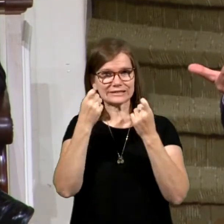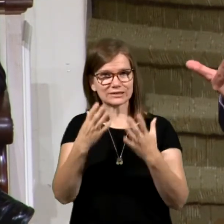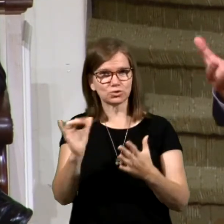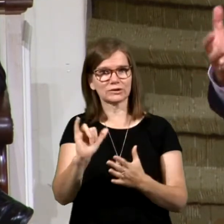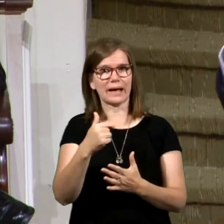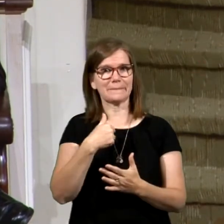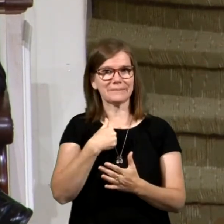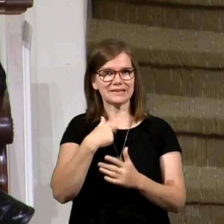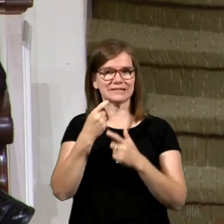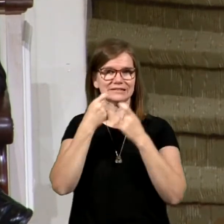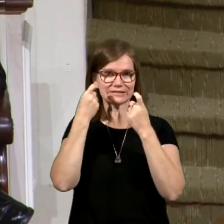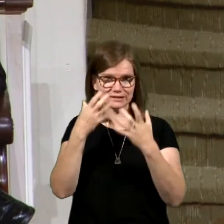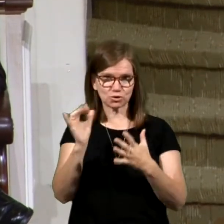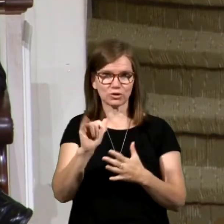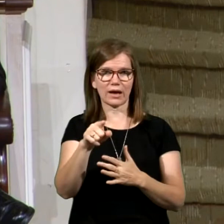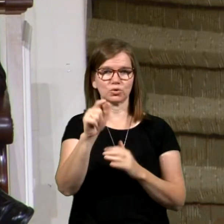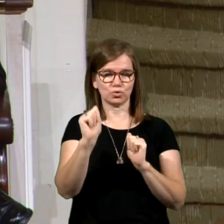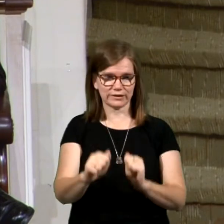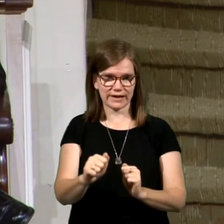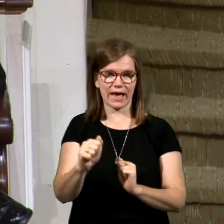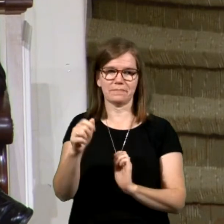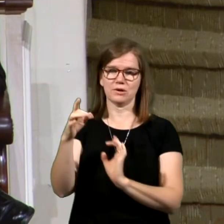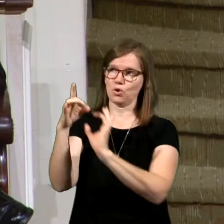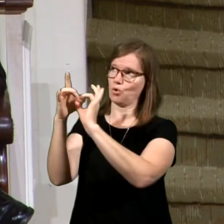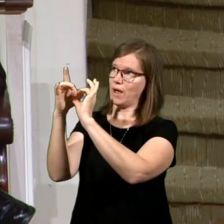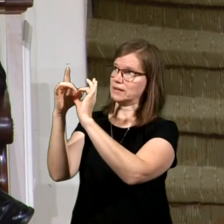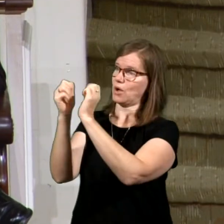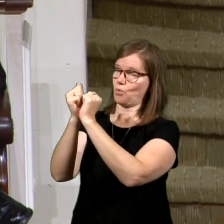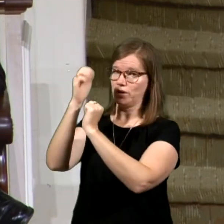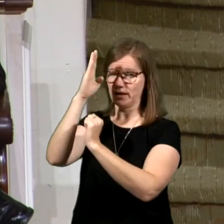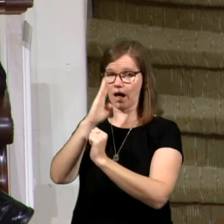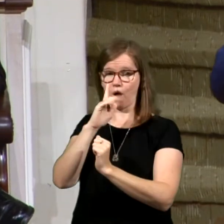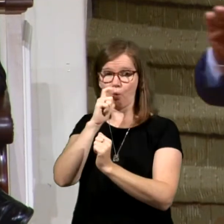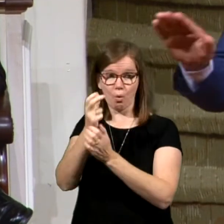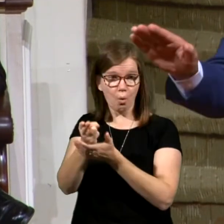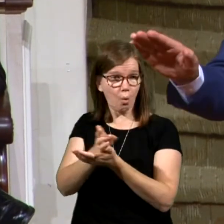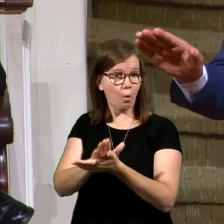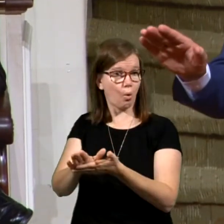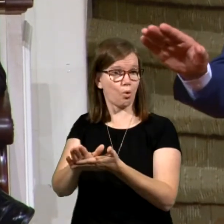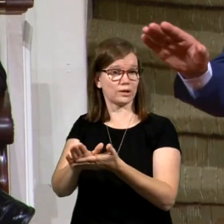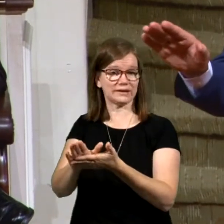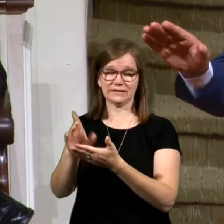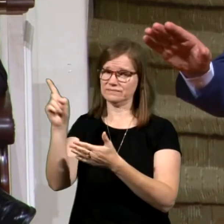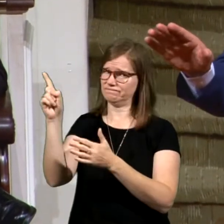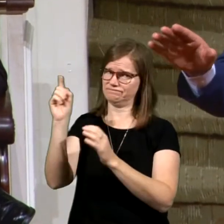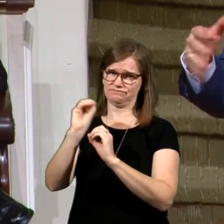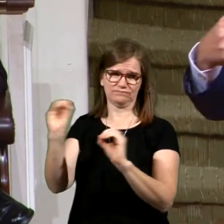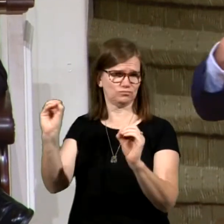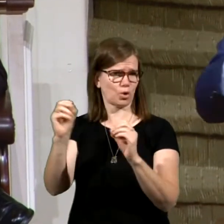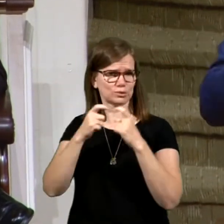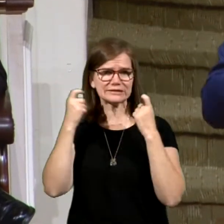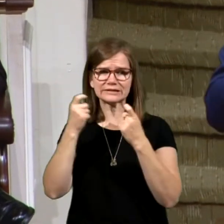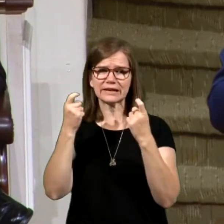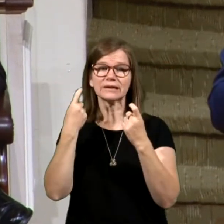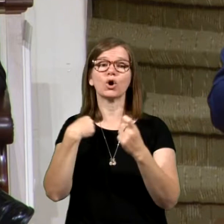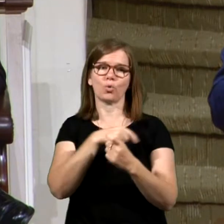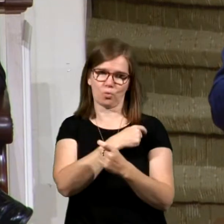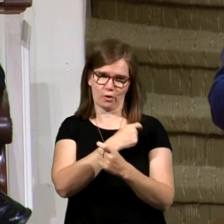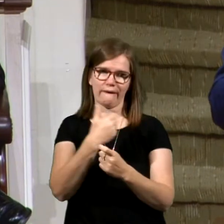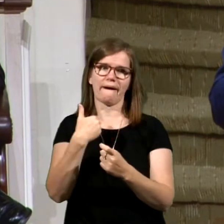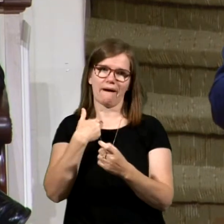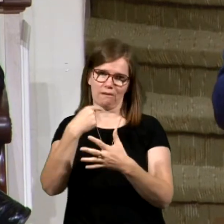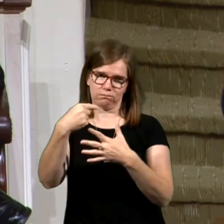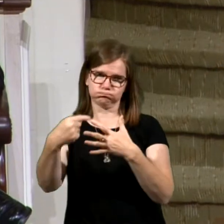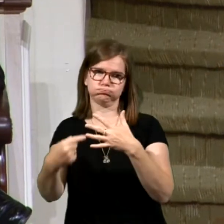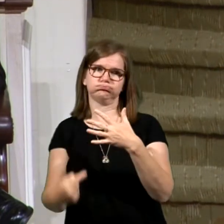like you can be reconciled with a God who's holy. He doesn't have any sin. We have a lot of sin.